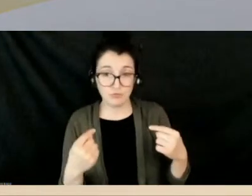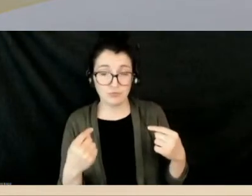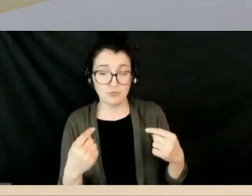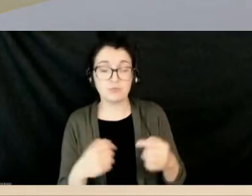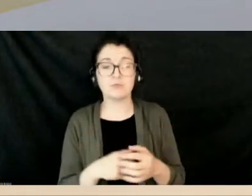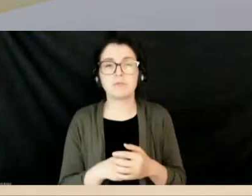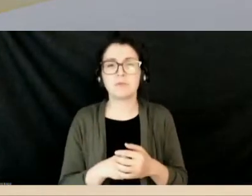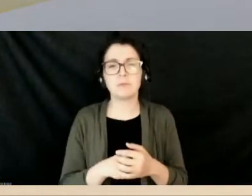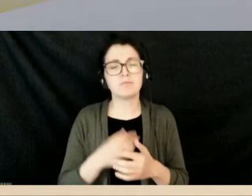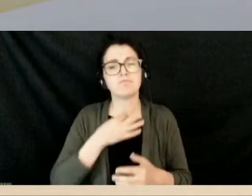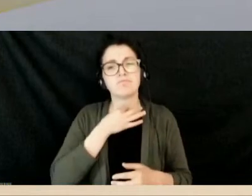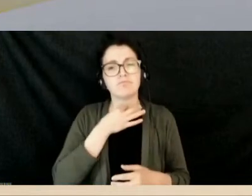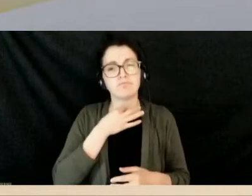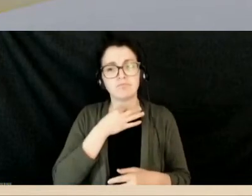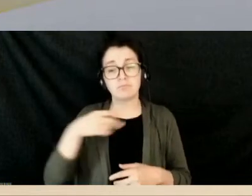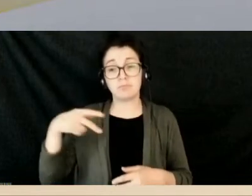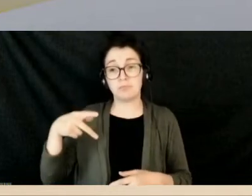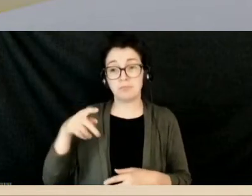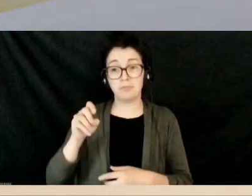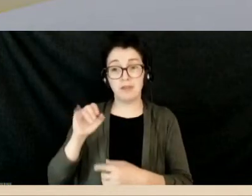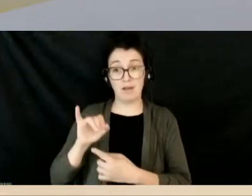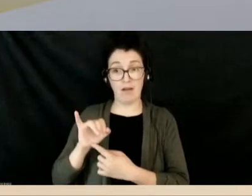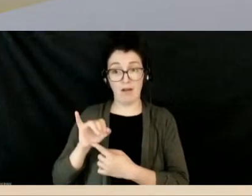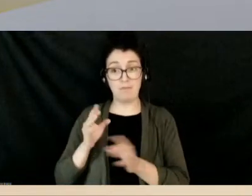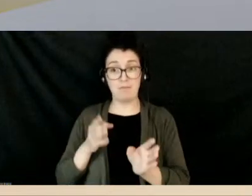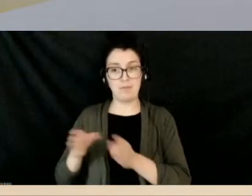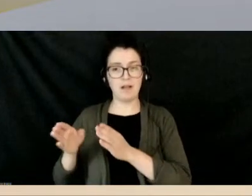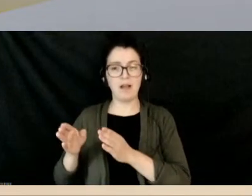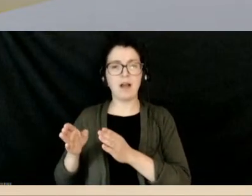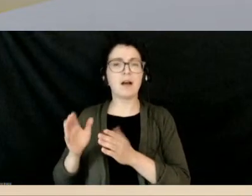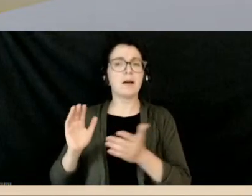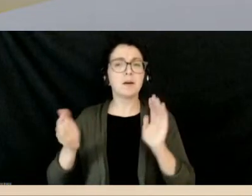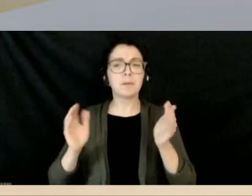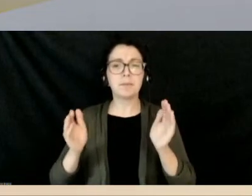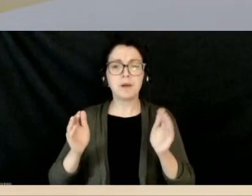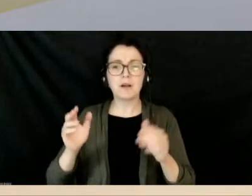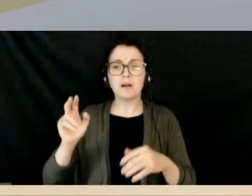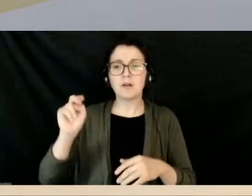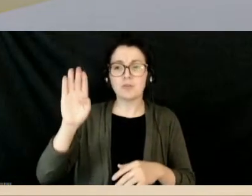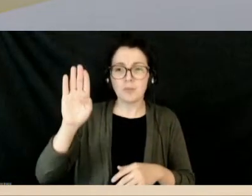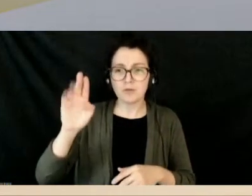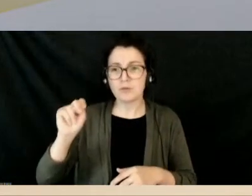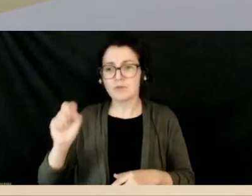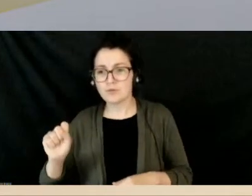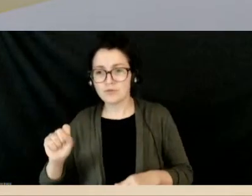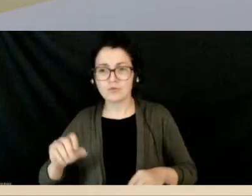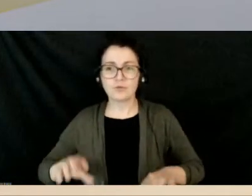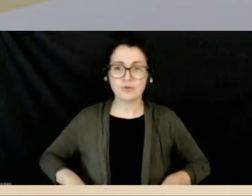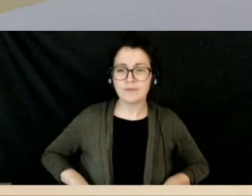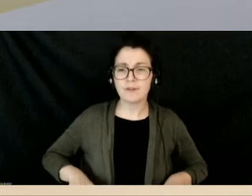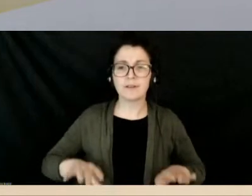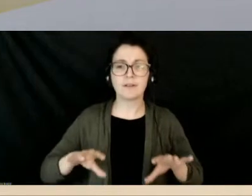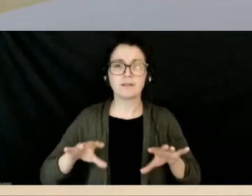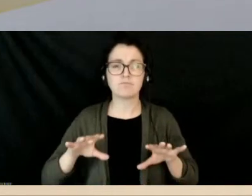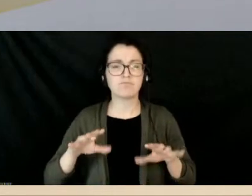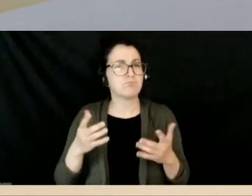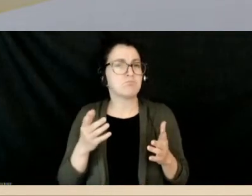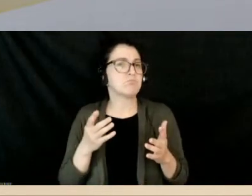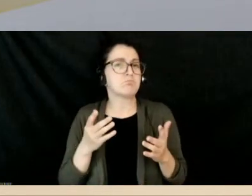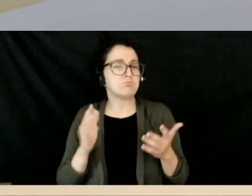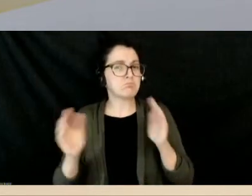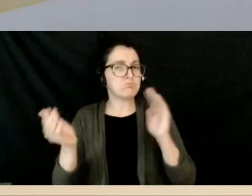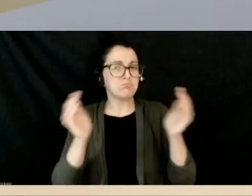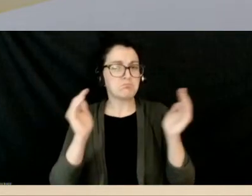on PEI lines up with the other Atlantic provinces. There are rules in place for people coming to travel here, but will they be